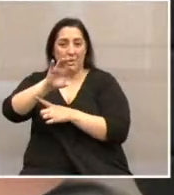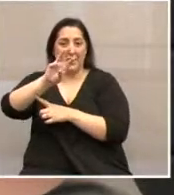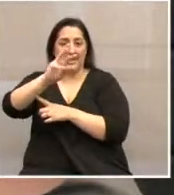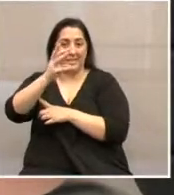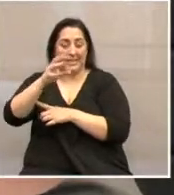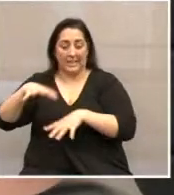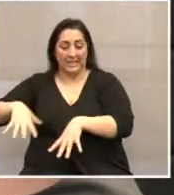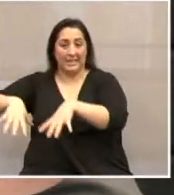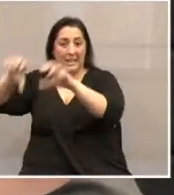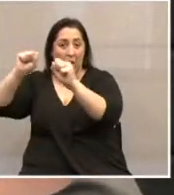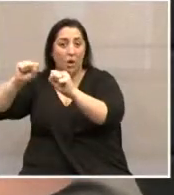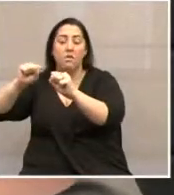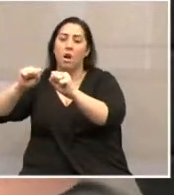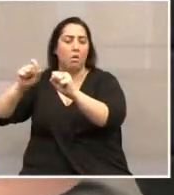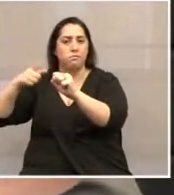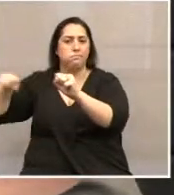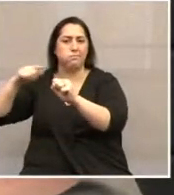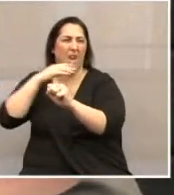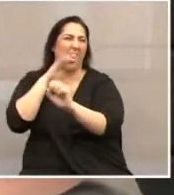and